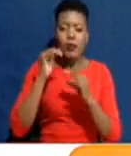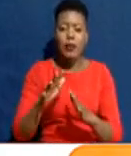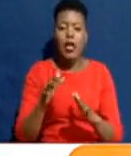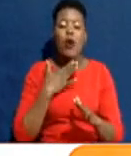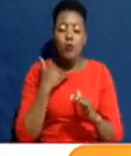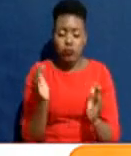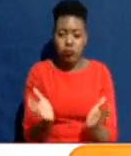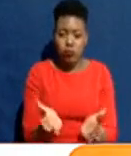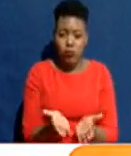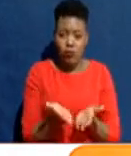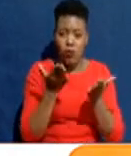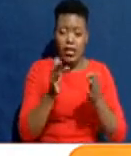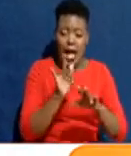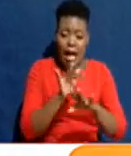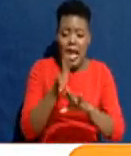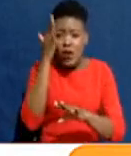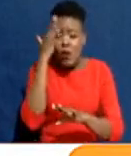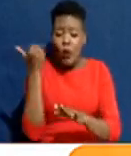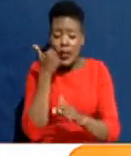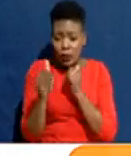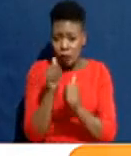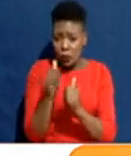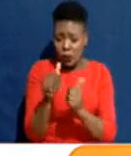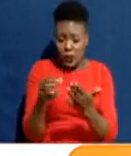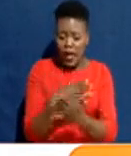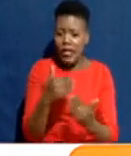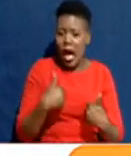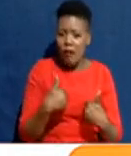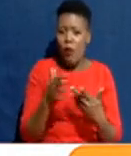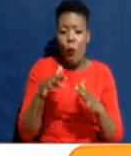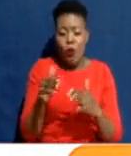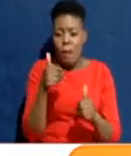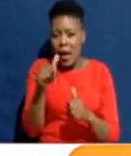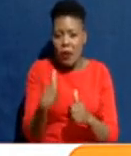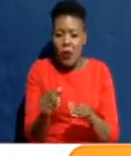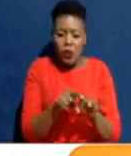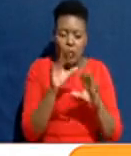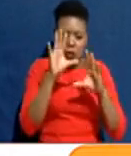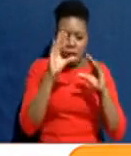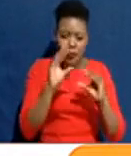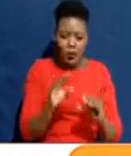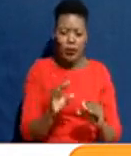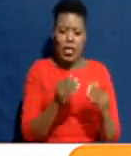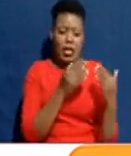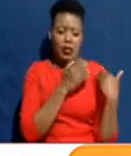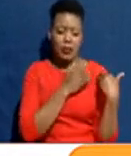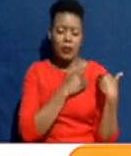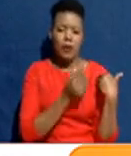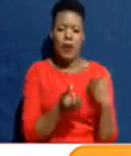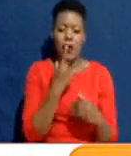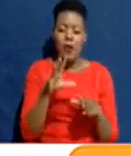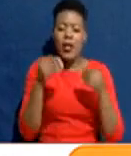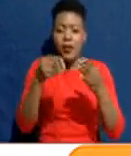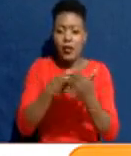promote early diagnosis and management of cancer and reduce the burden of treatment among Kenyans, I propose to the